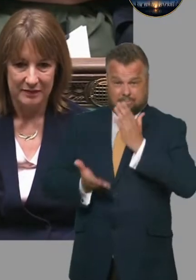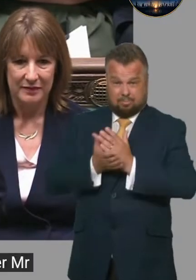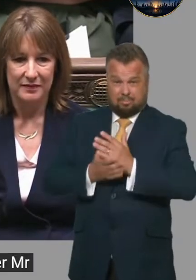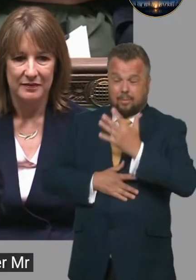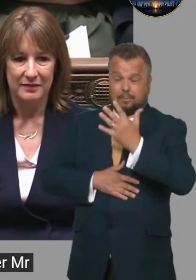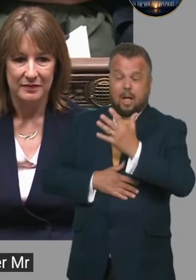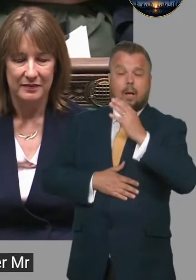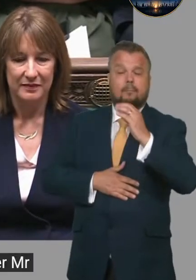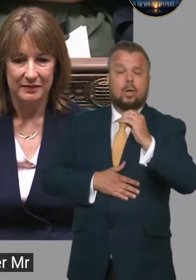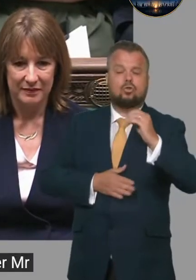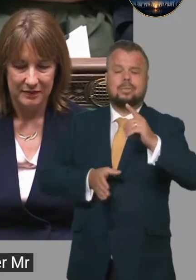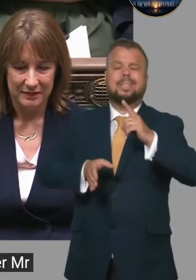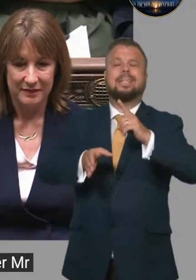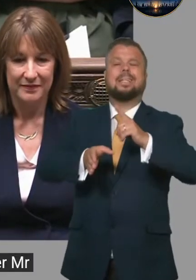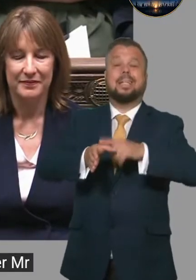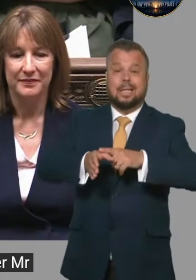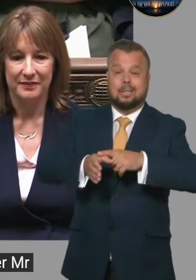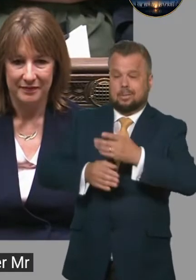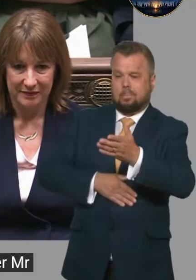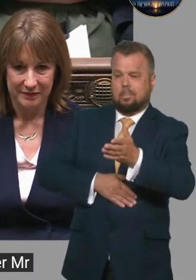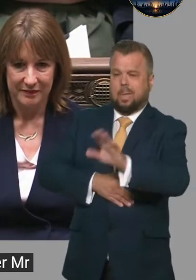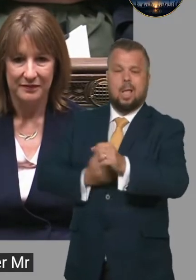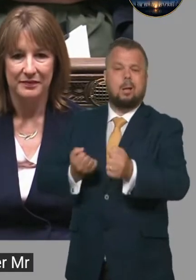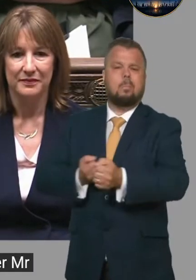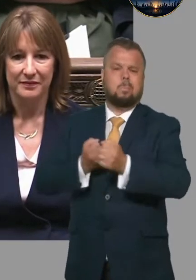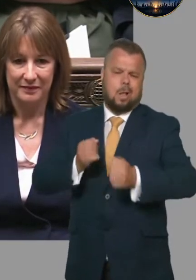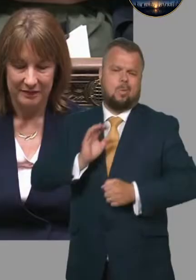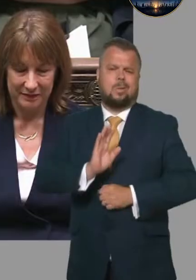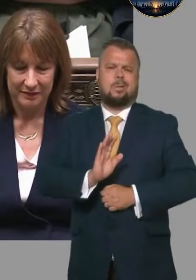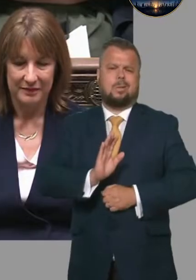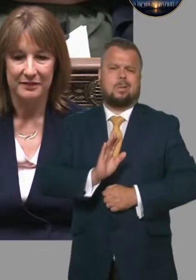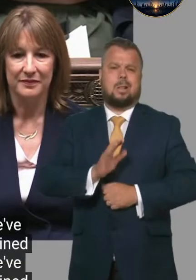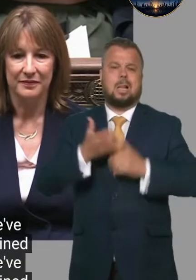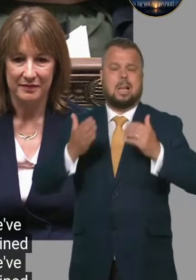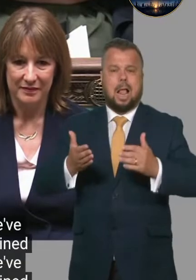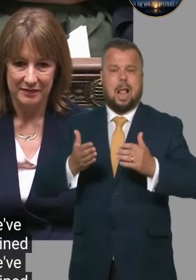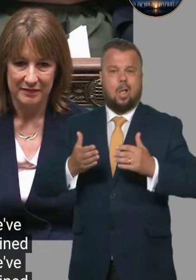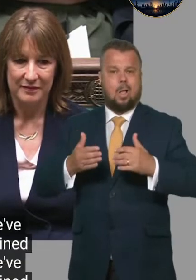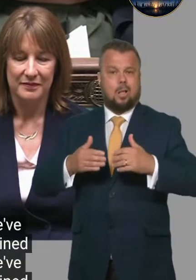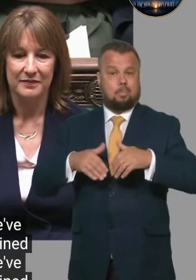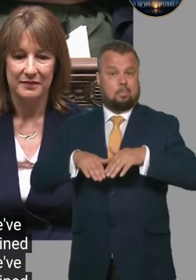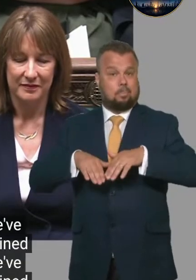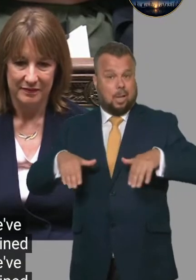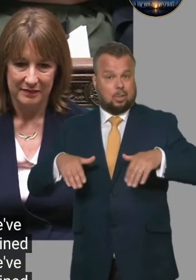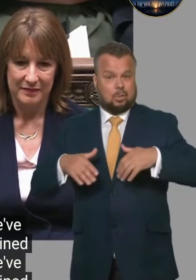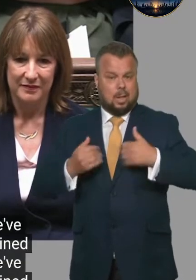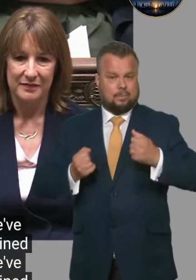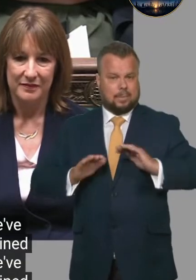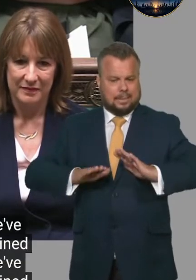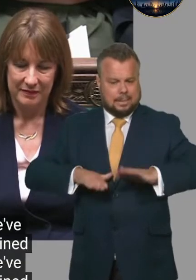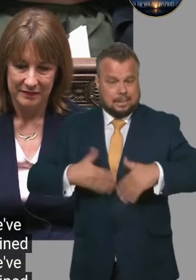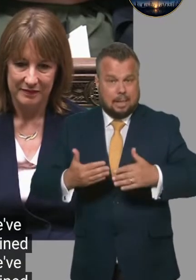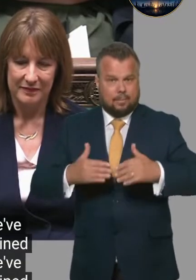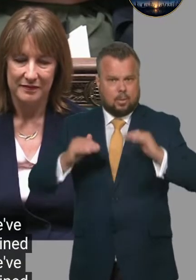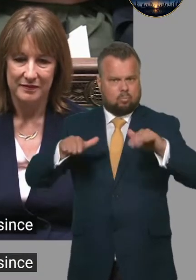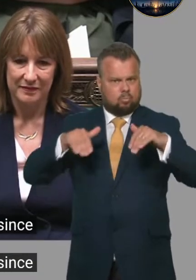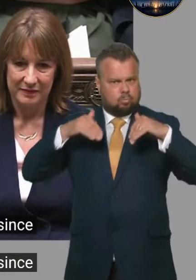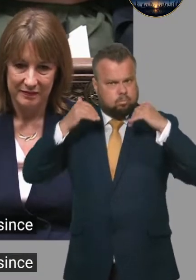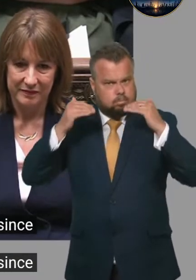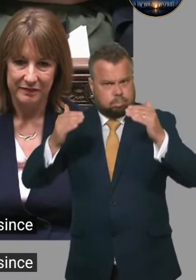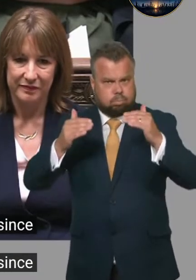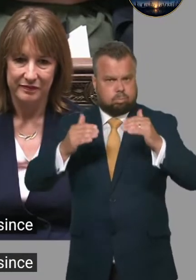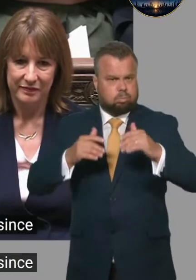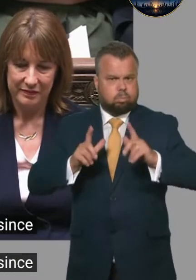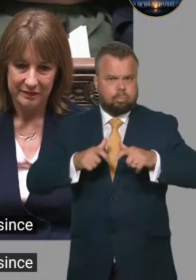the 1980s. That's £270 billion over this Parliament. That, Mr. Speaker, is a record. The Defence